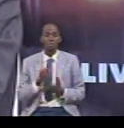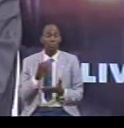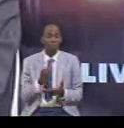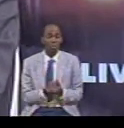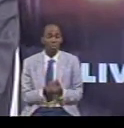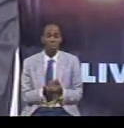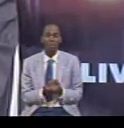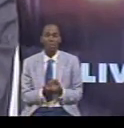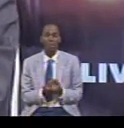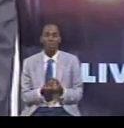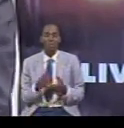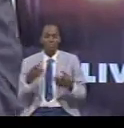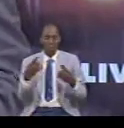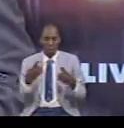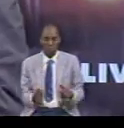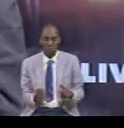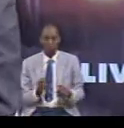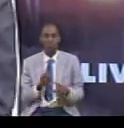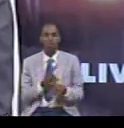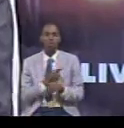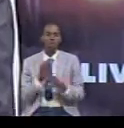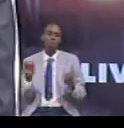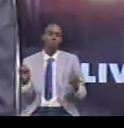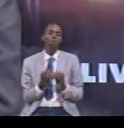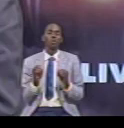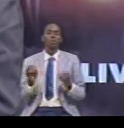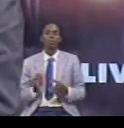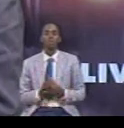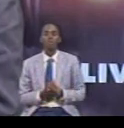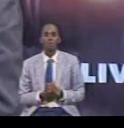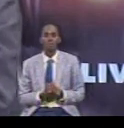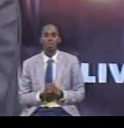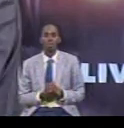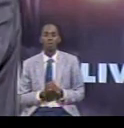That happens no more.